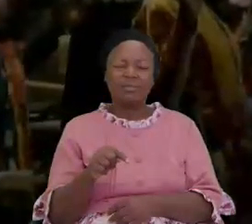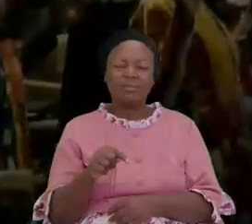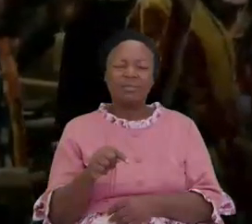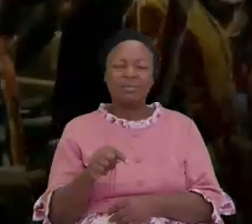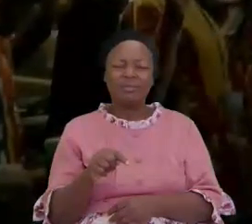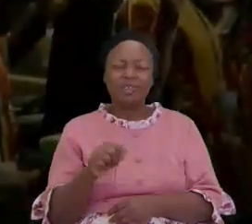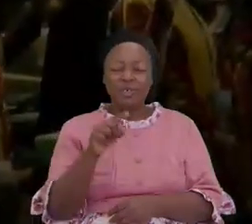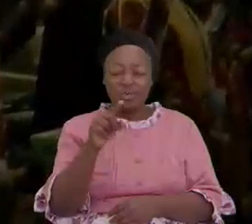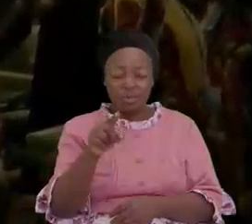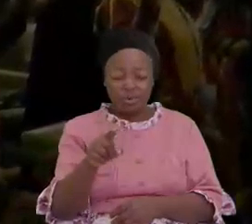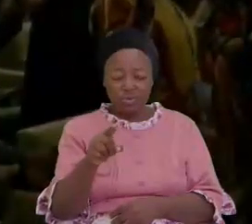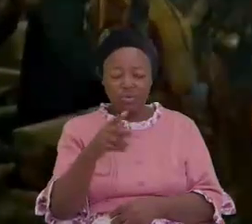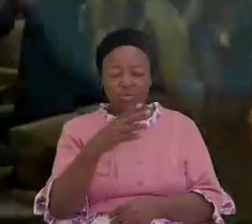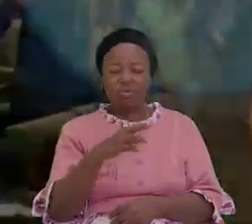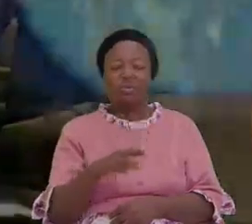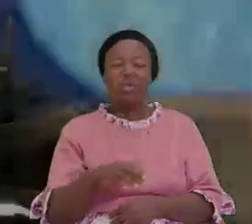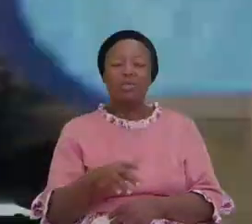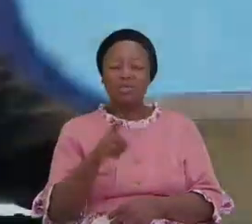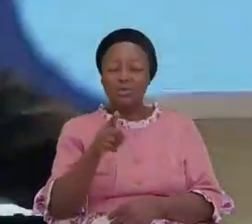You are that little stone.